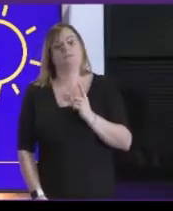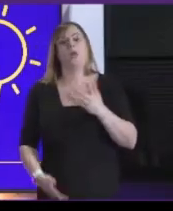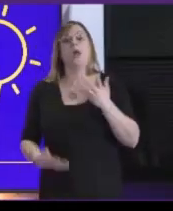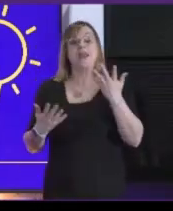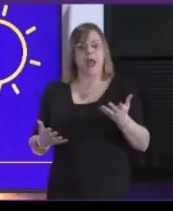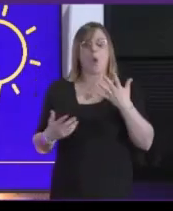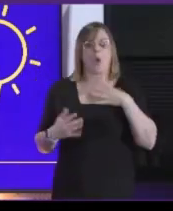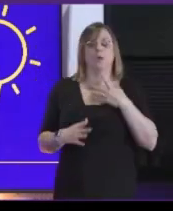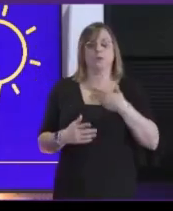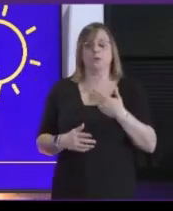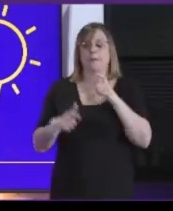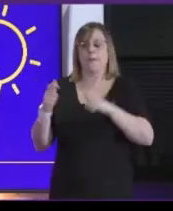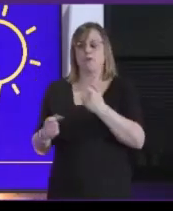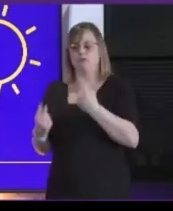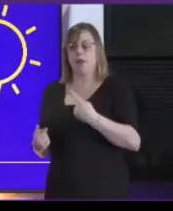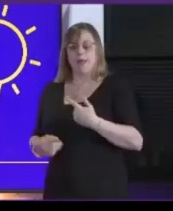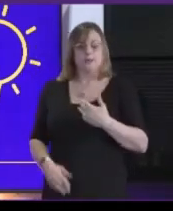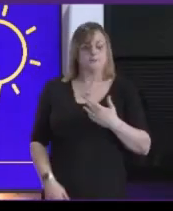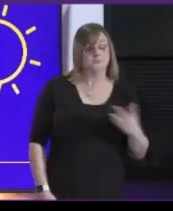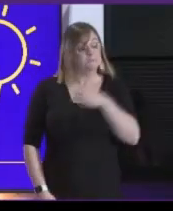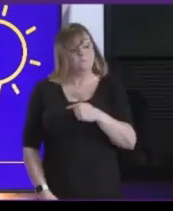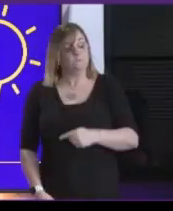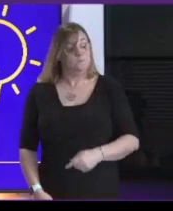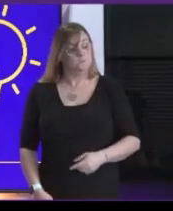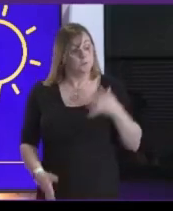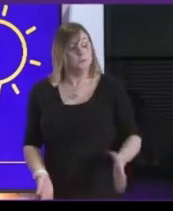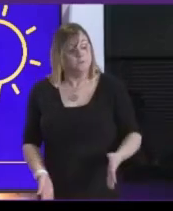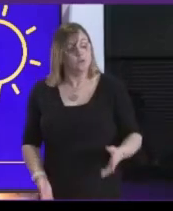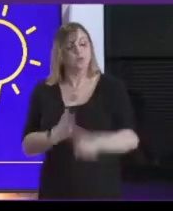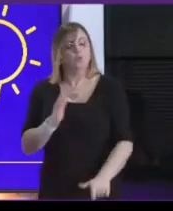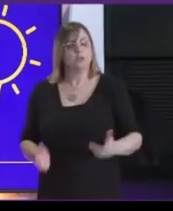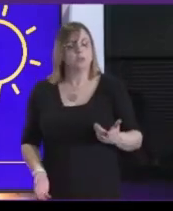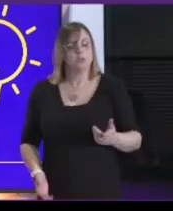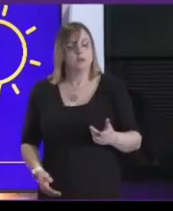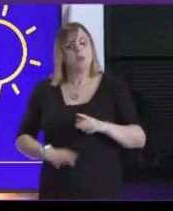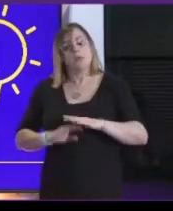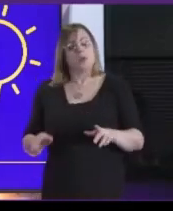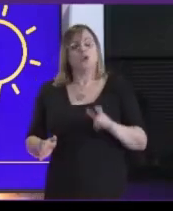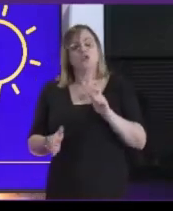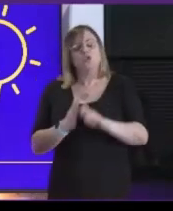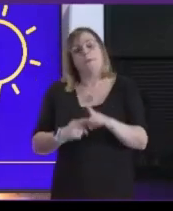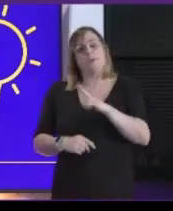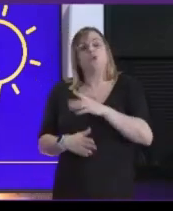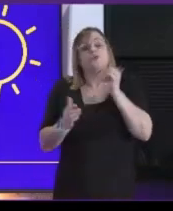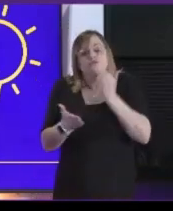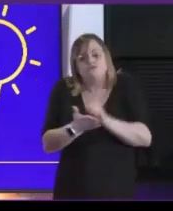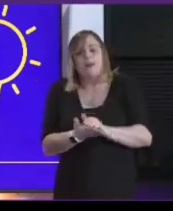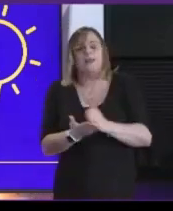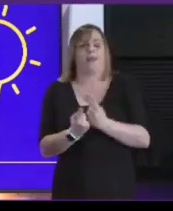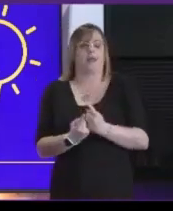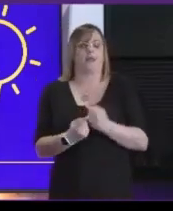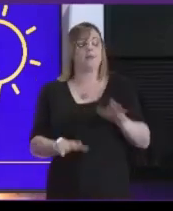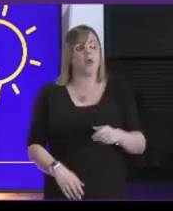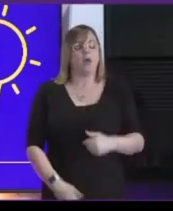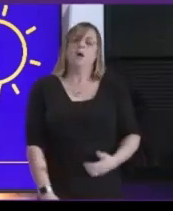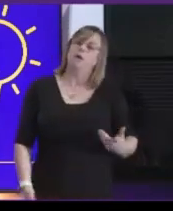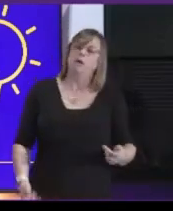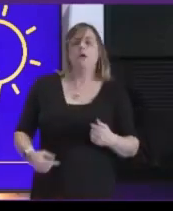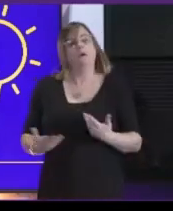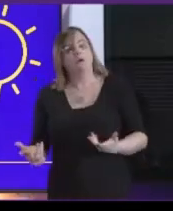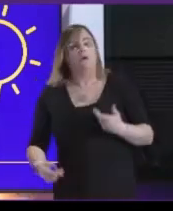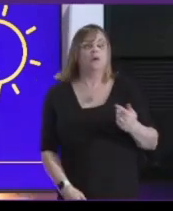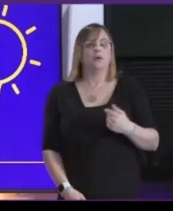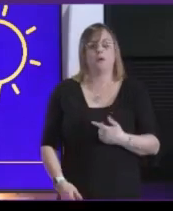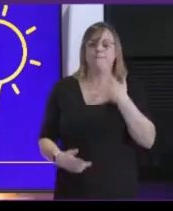now. Because people are not doing it because it's the right thing to do. They're finding too many